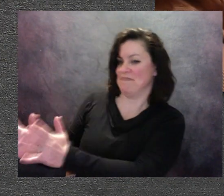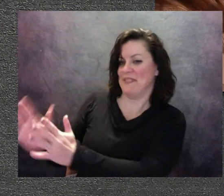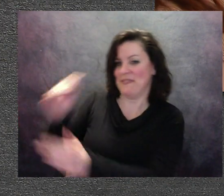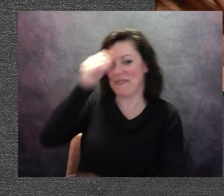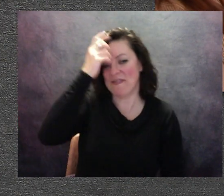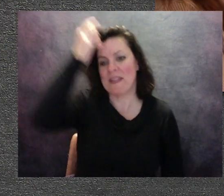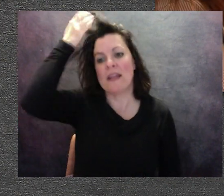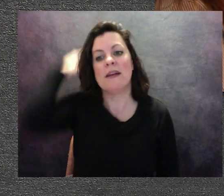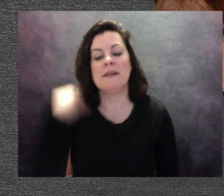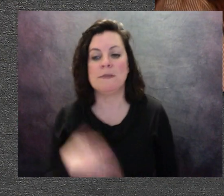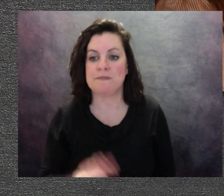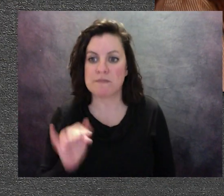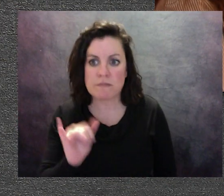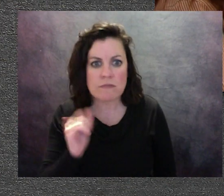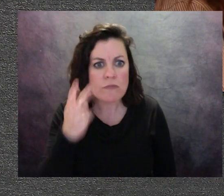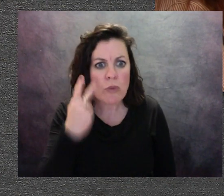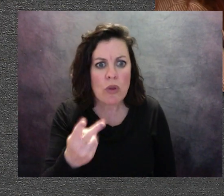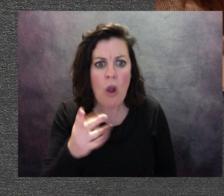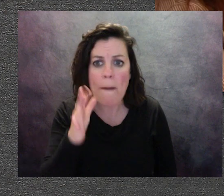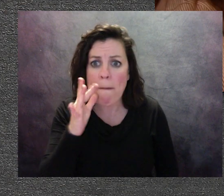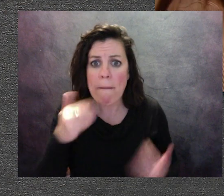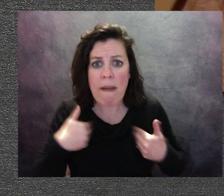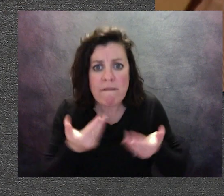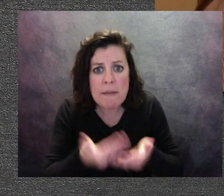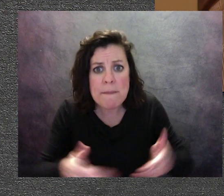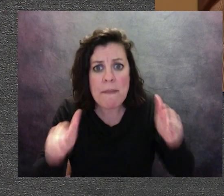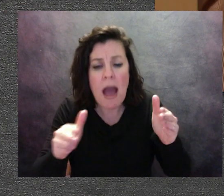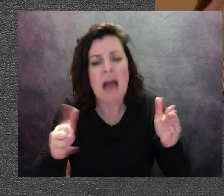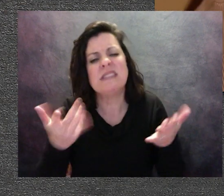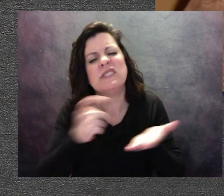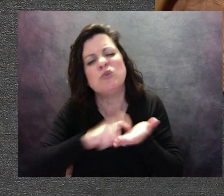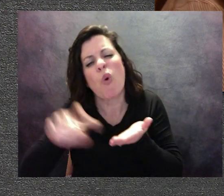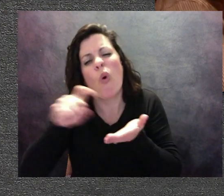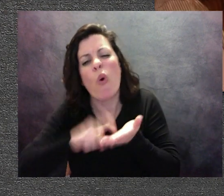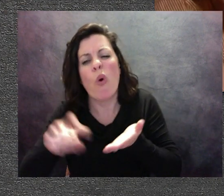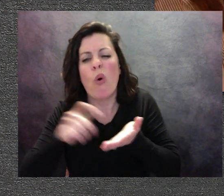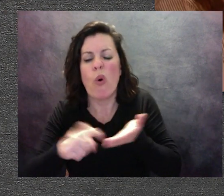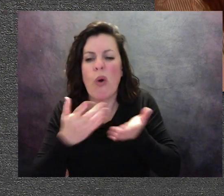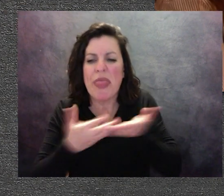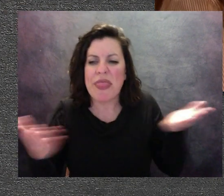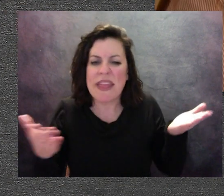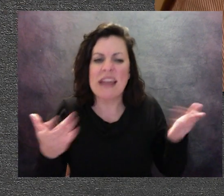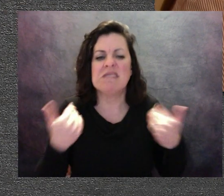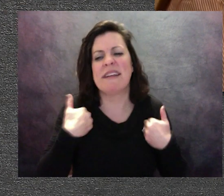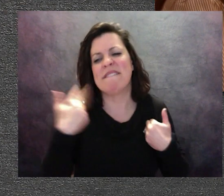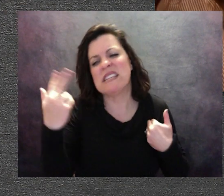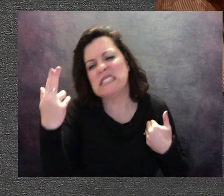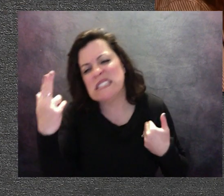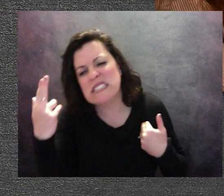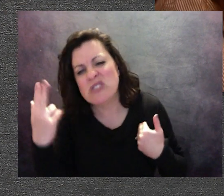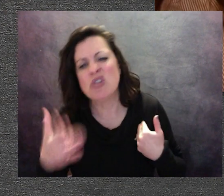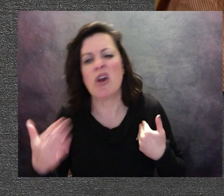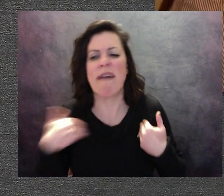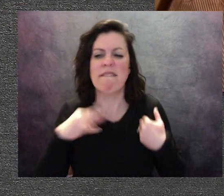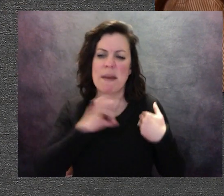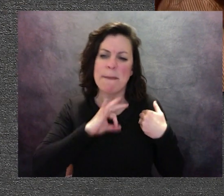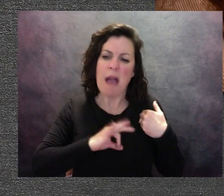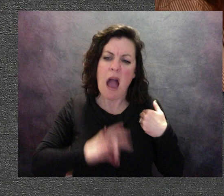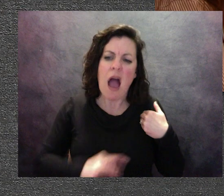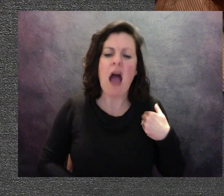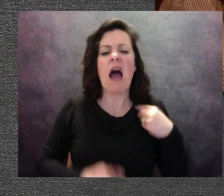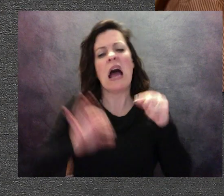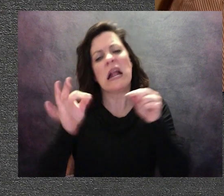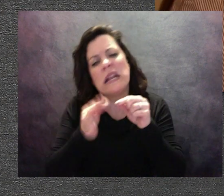He sees her sewing basket. It is full of things. Scissors and buttons, needles and